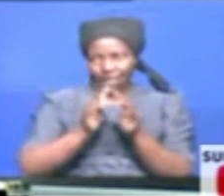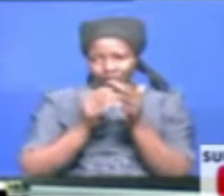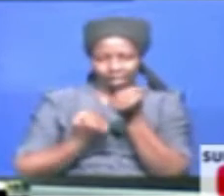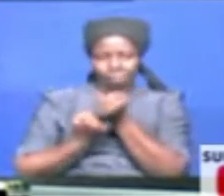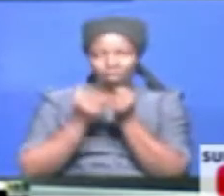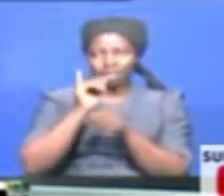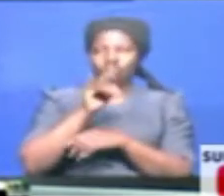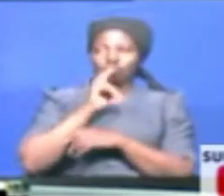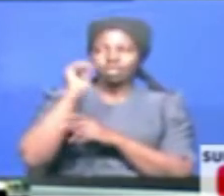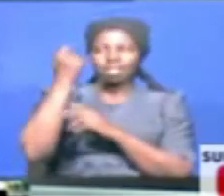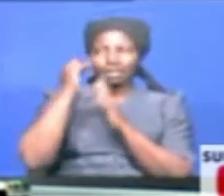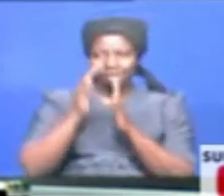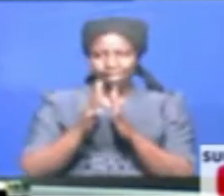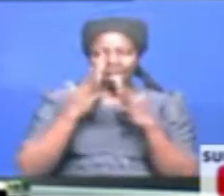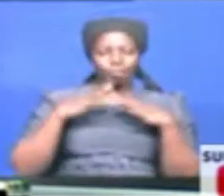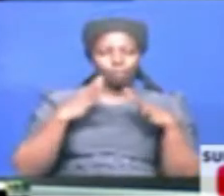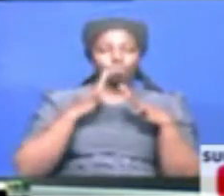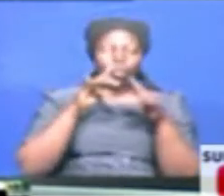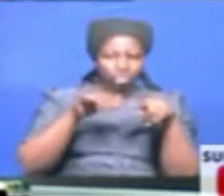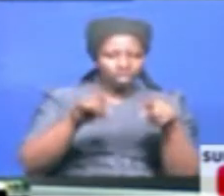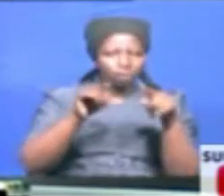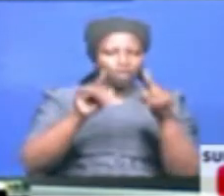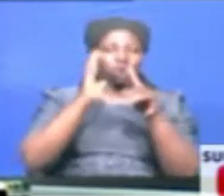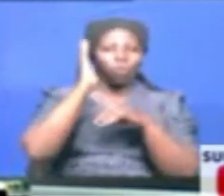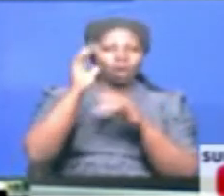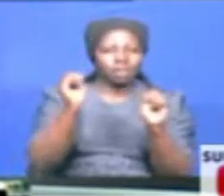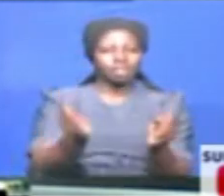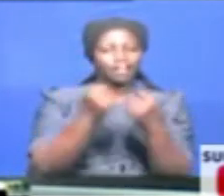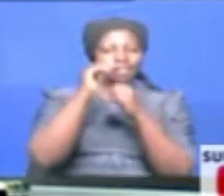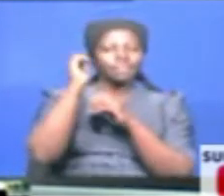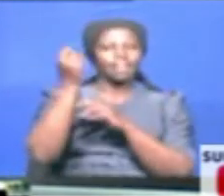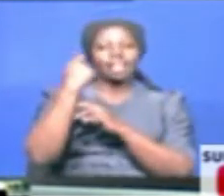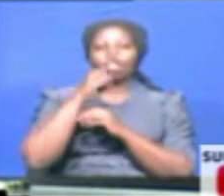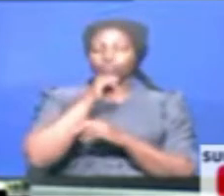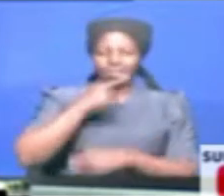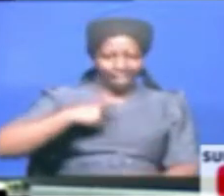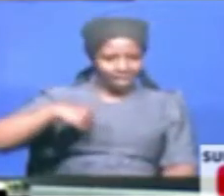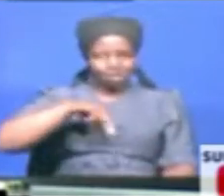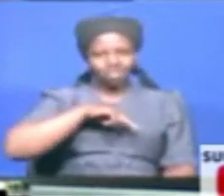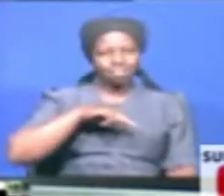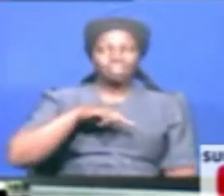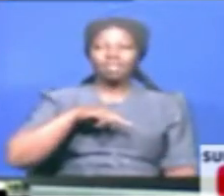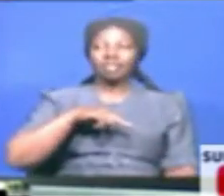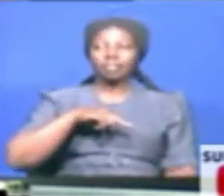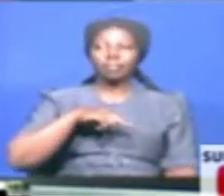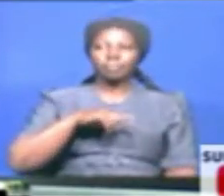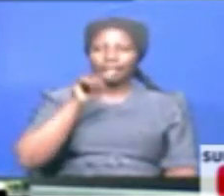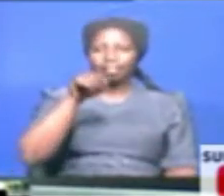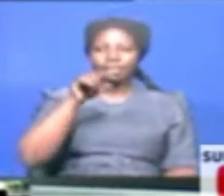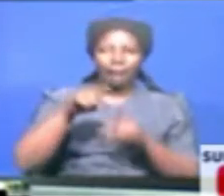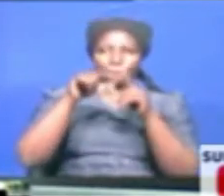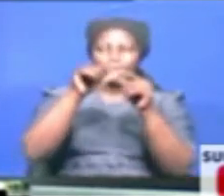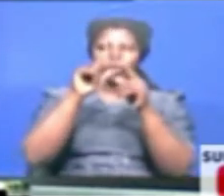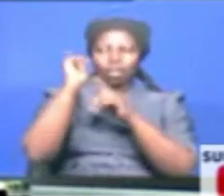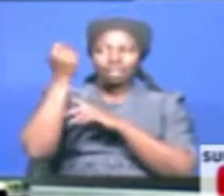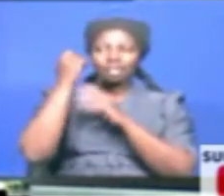the people of Kenya who are gonna save Kenya. It is not we people. Yeah. So this is I'm alerting to the people of Kenya. Yeah. Because